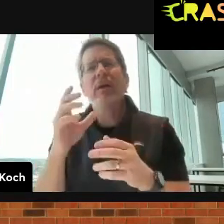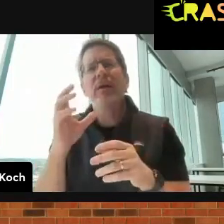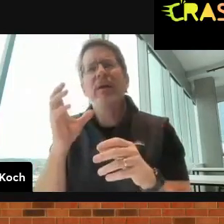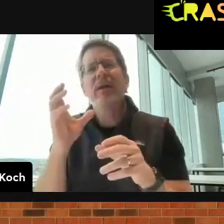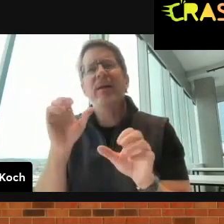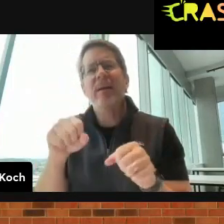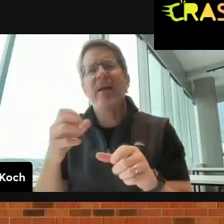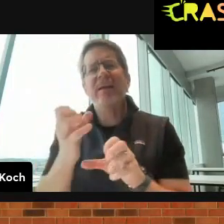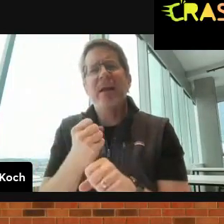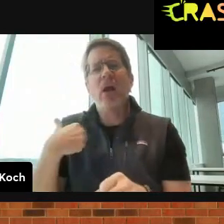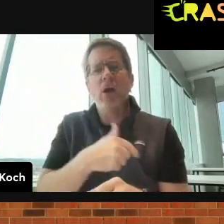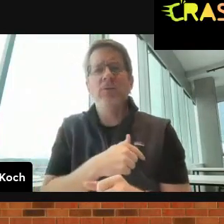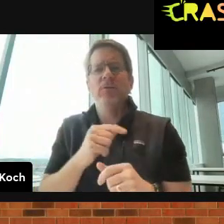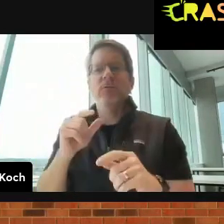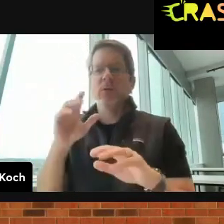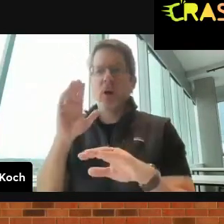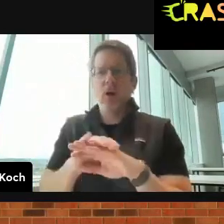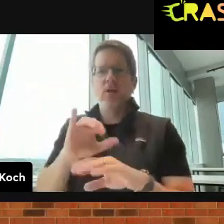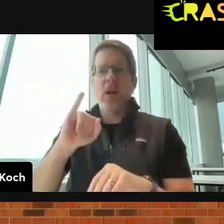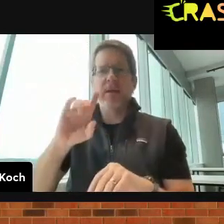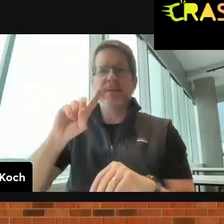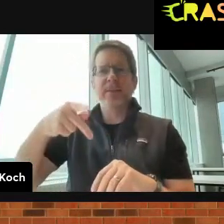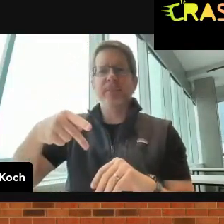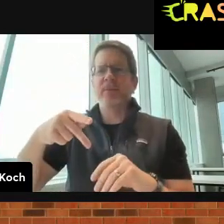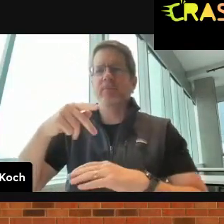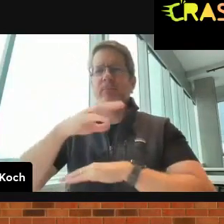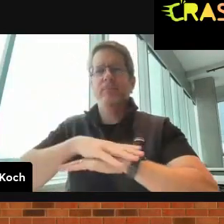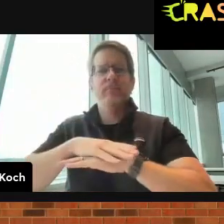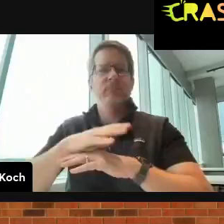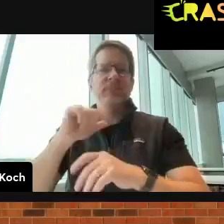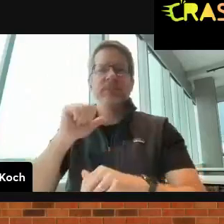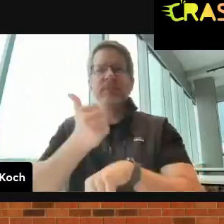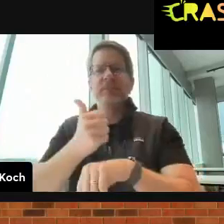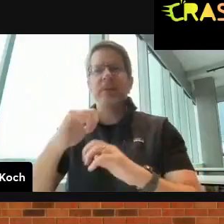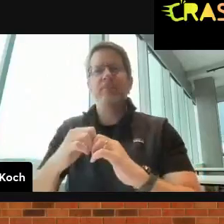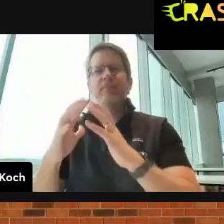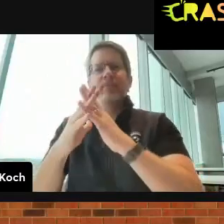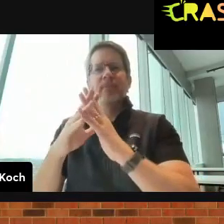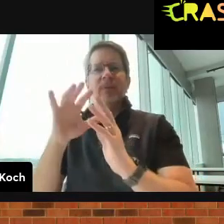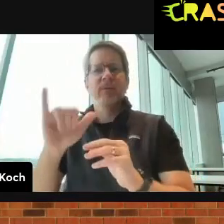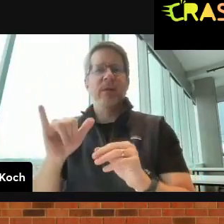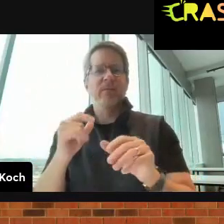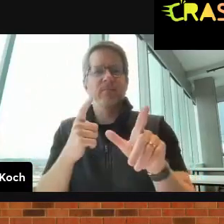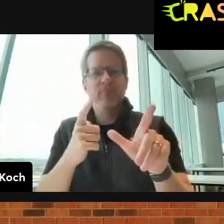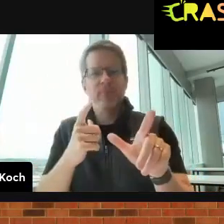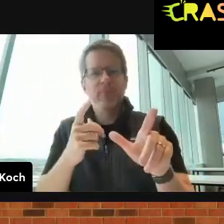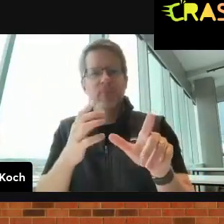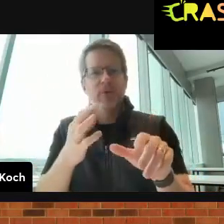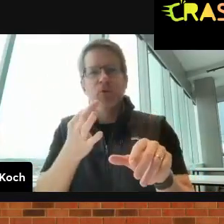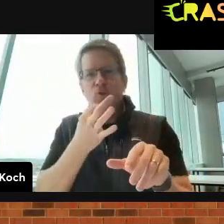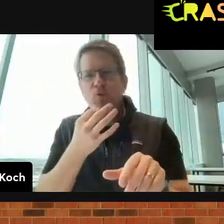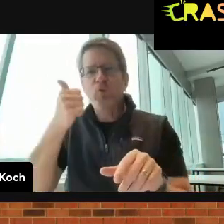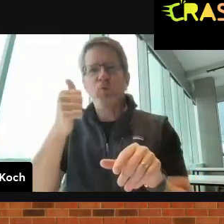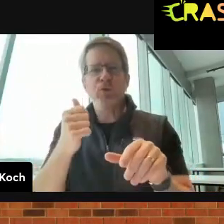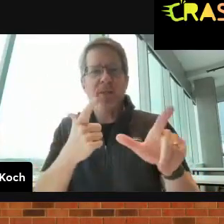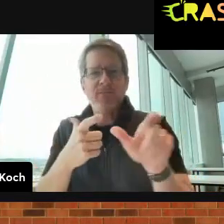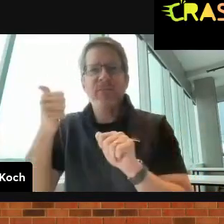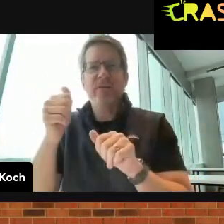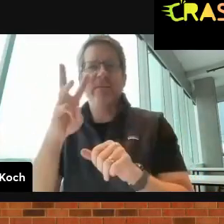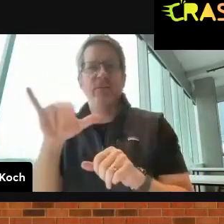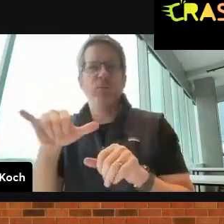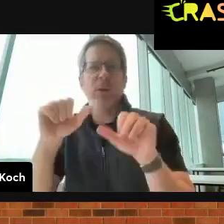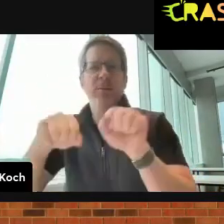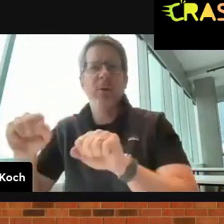so what could get us on the IDP platform to get that set